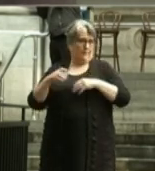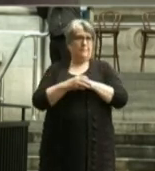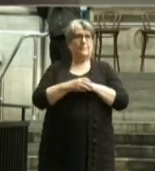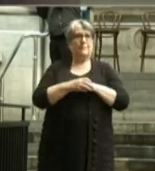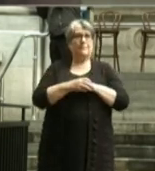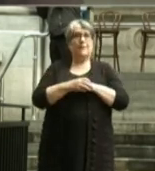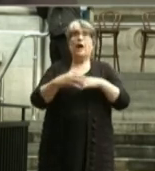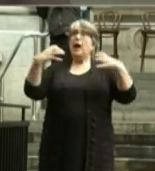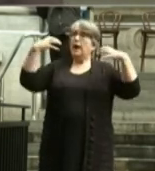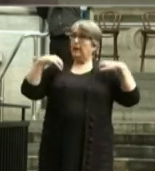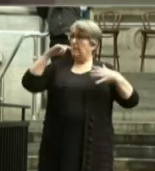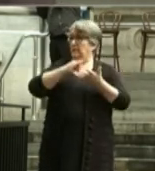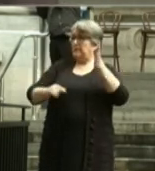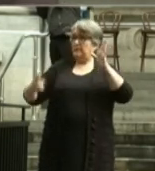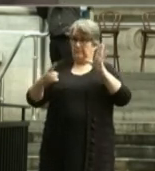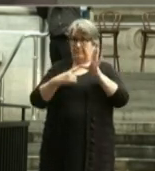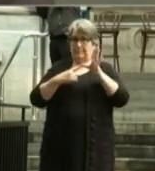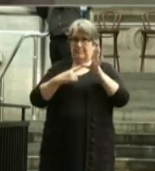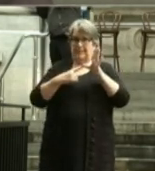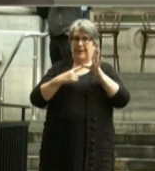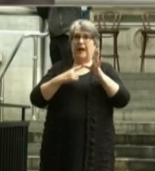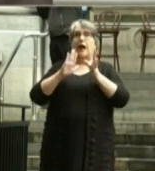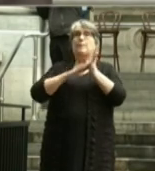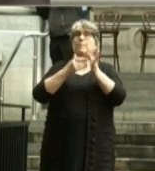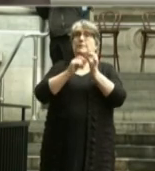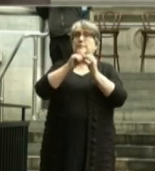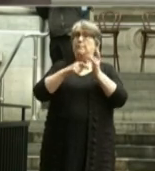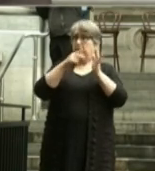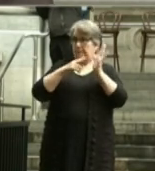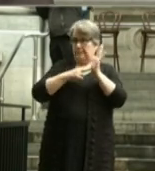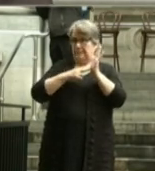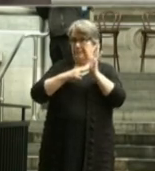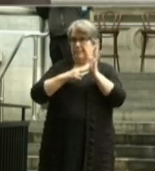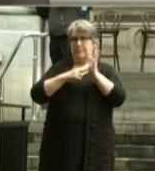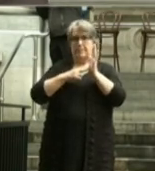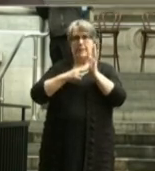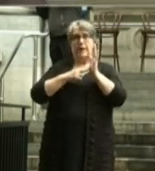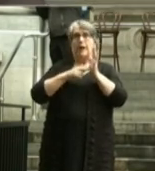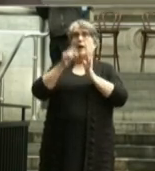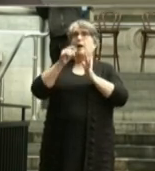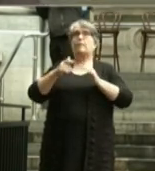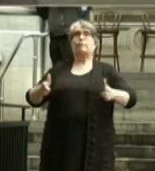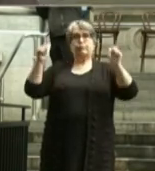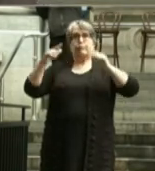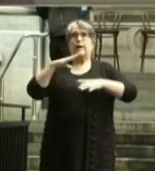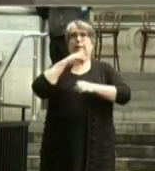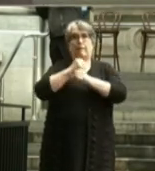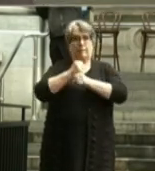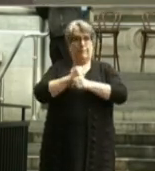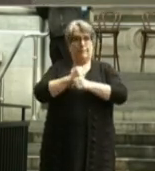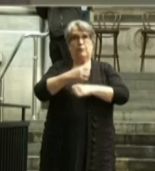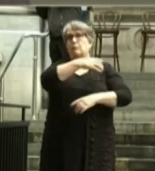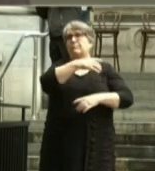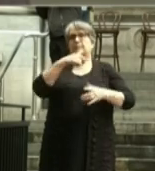Governor of South Australia, and Mr. Bunton, the Honourable Peter Malinauskas, Premier